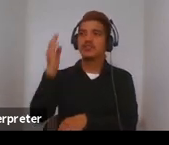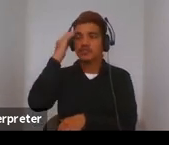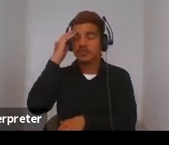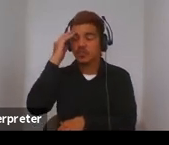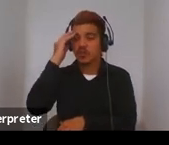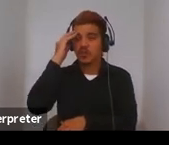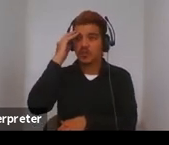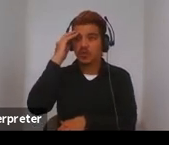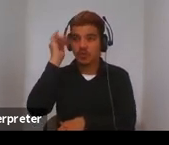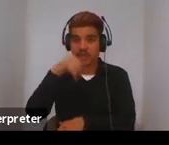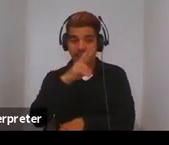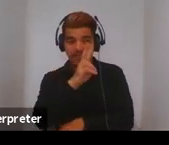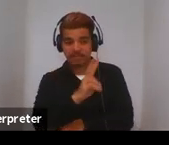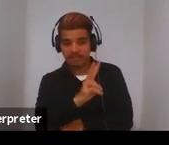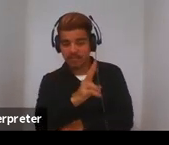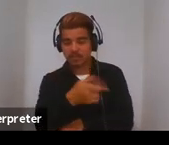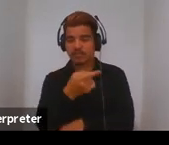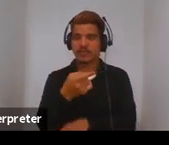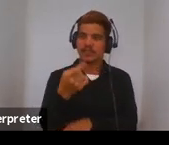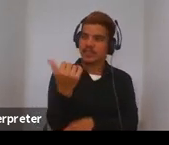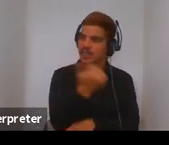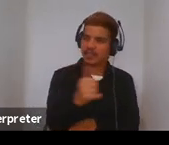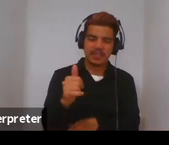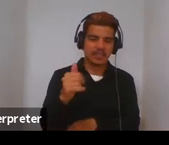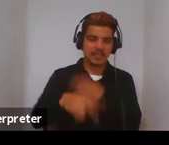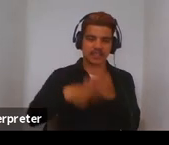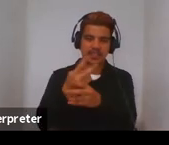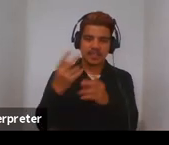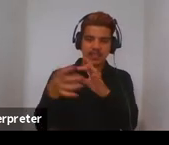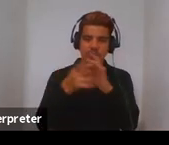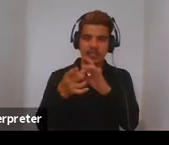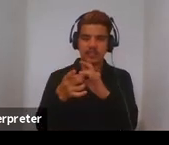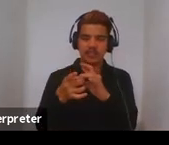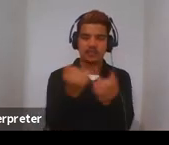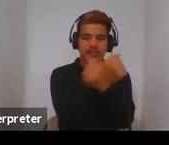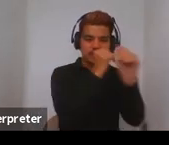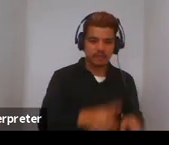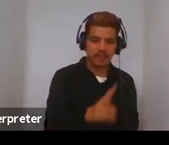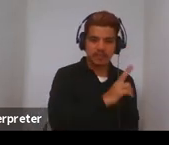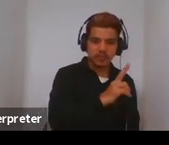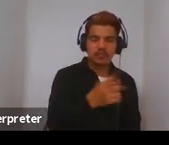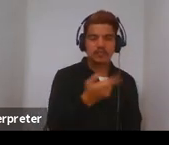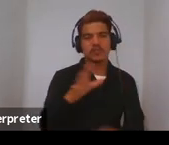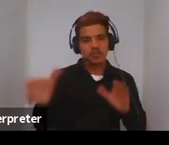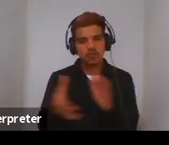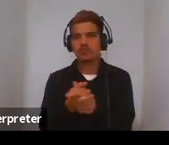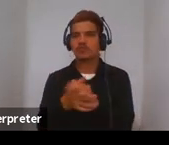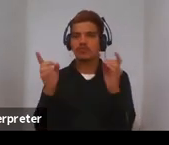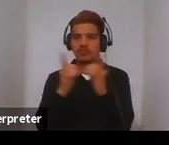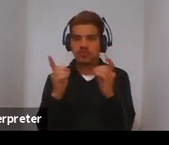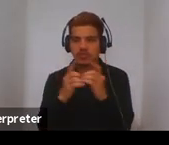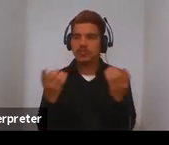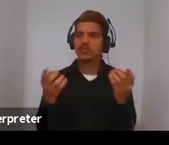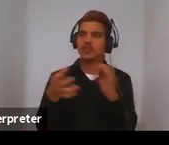victim. And, you know, they can be in any type of relationship with the survivor or victim, including marriage, dating